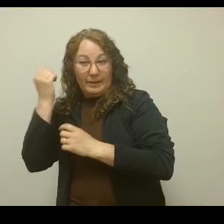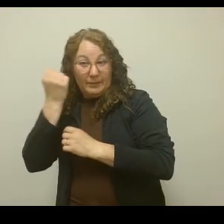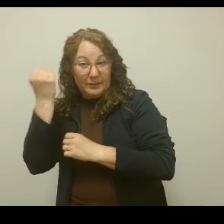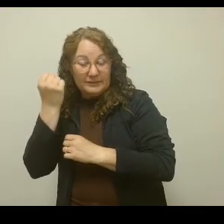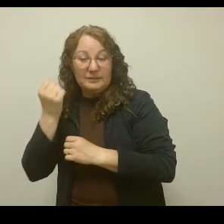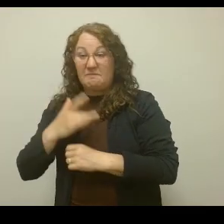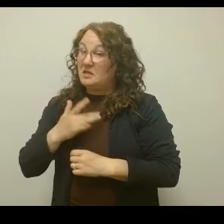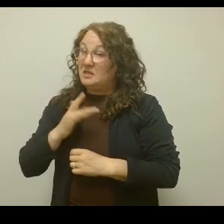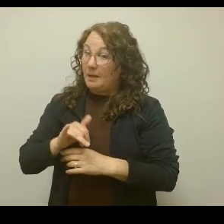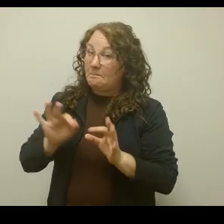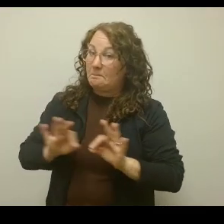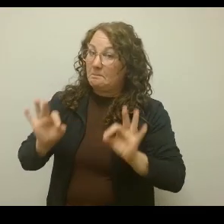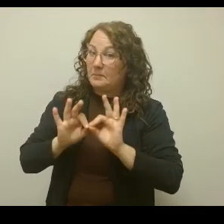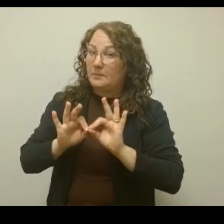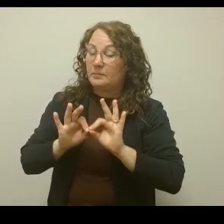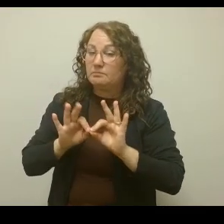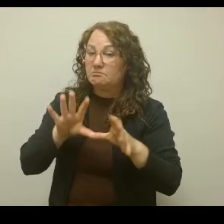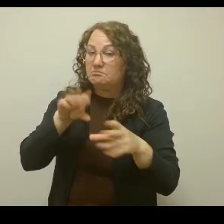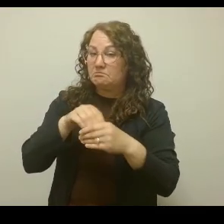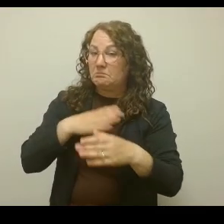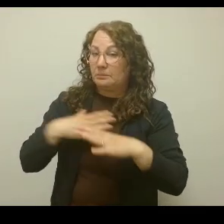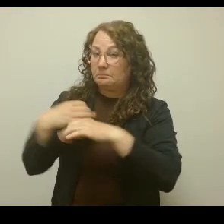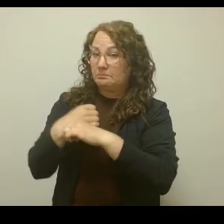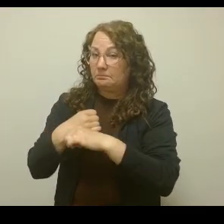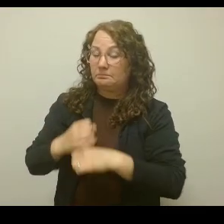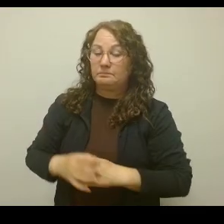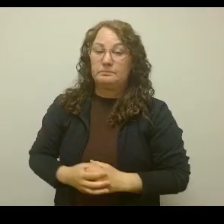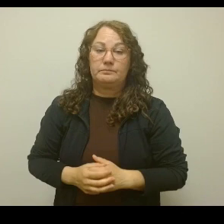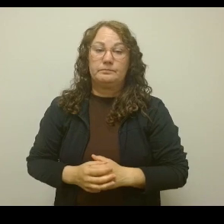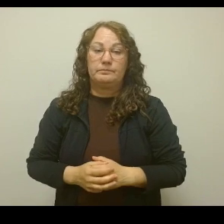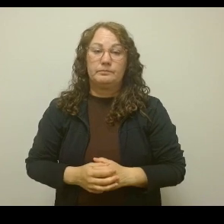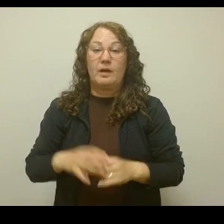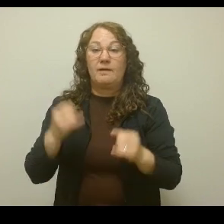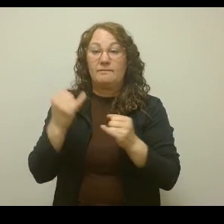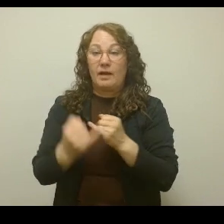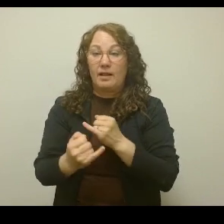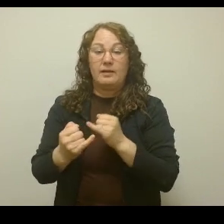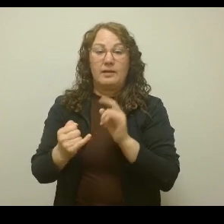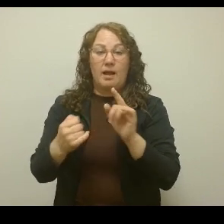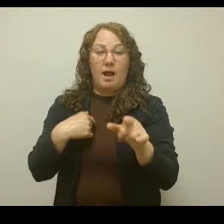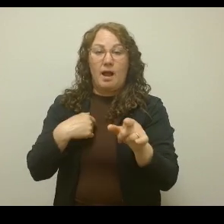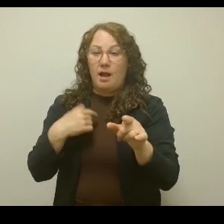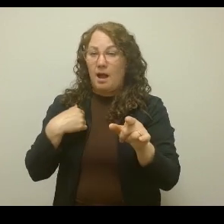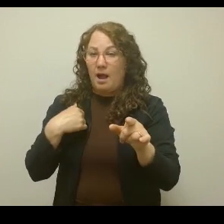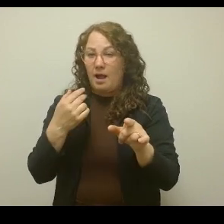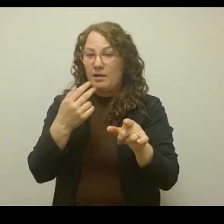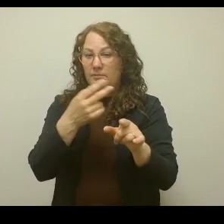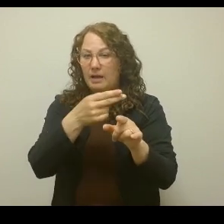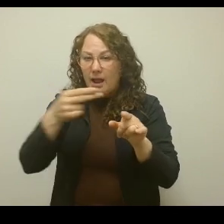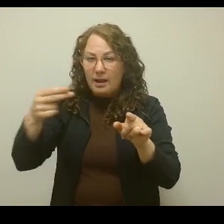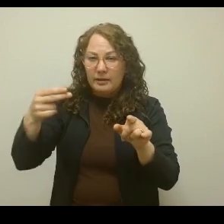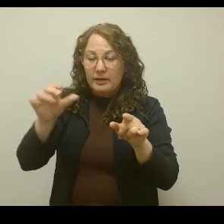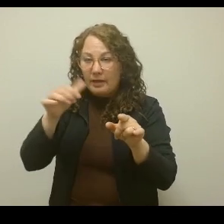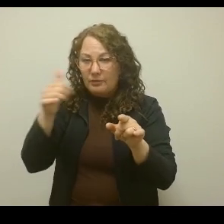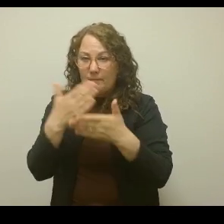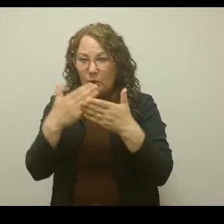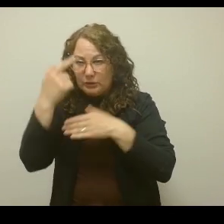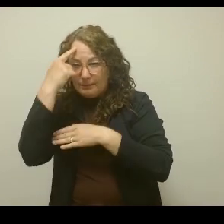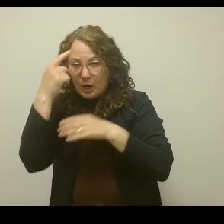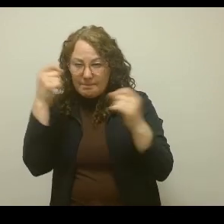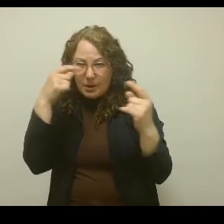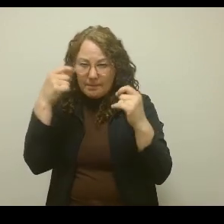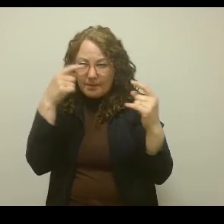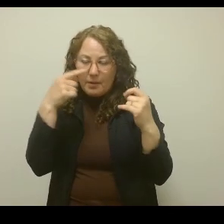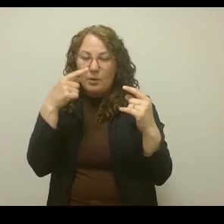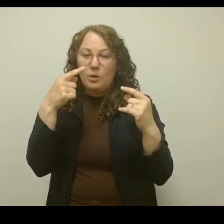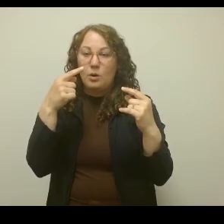feel that is important to include in my summary. And finally, I've highlighted other parts of the brain activated by